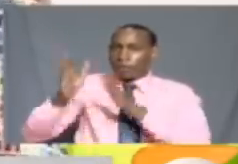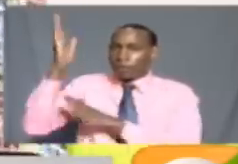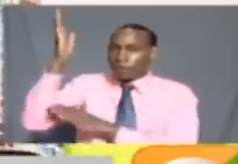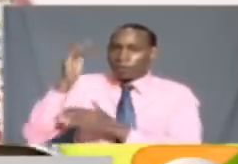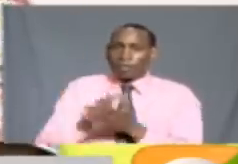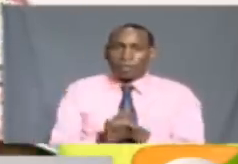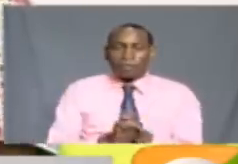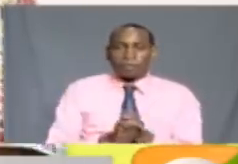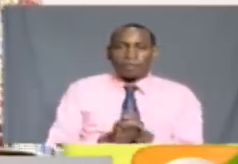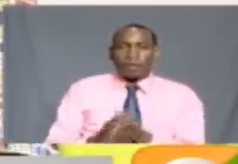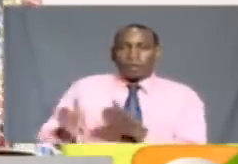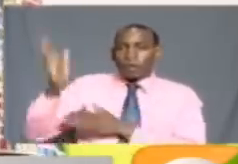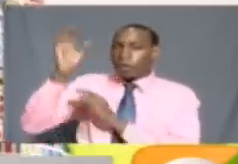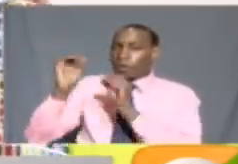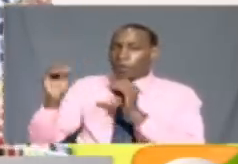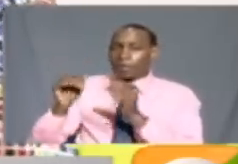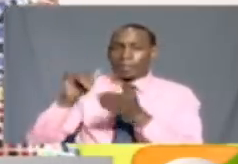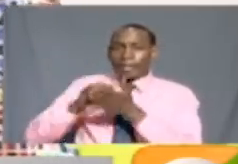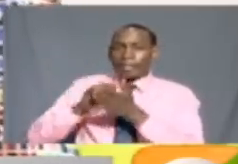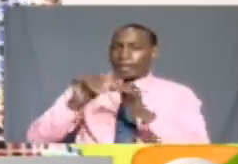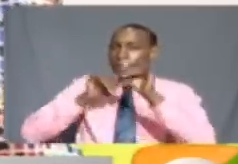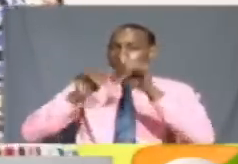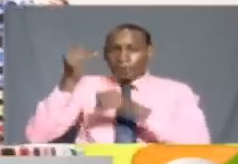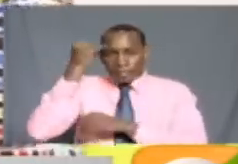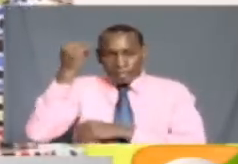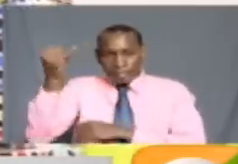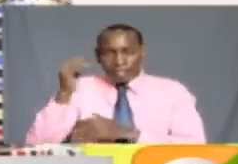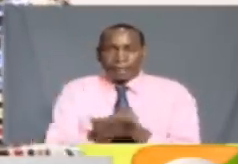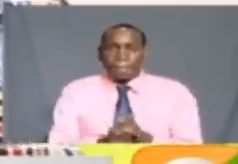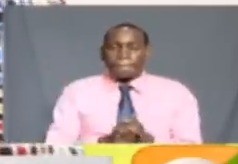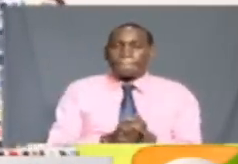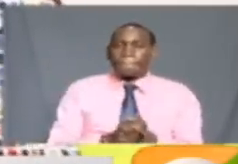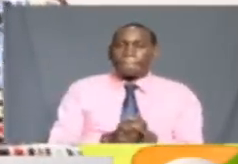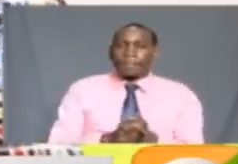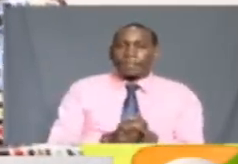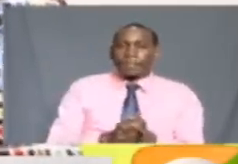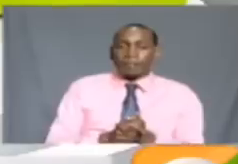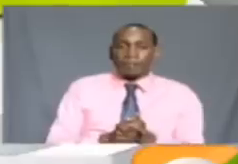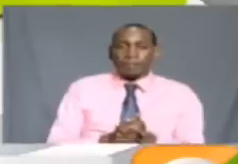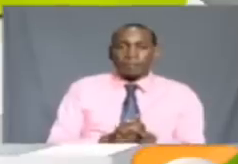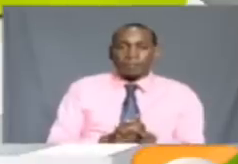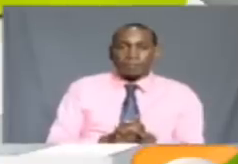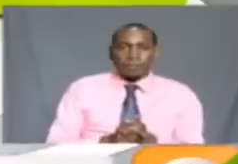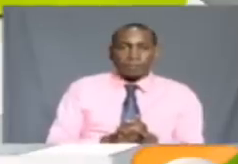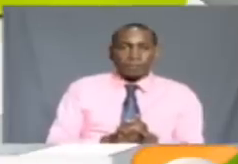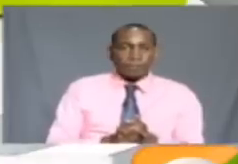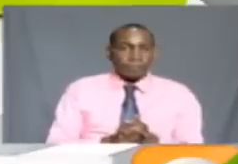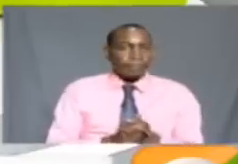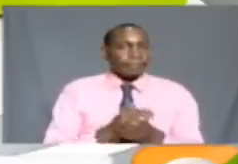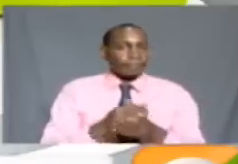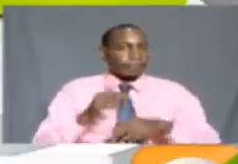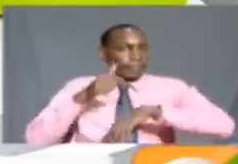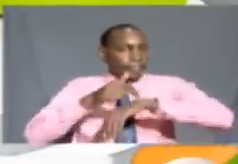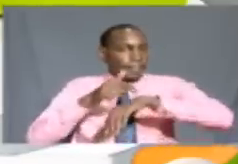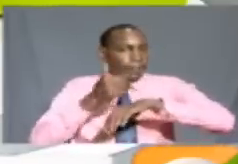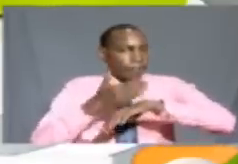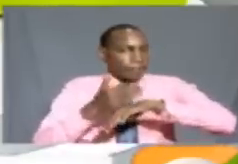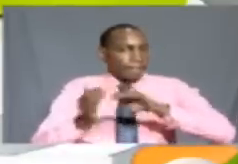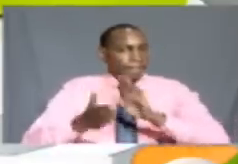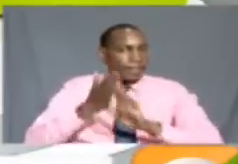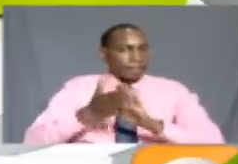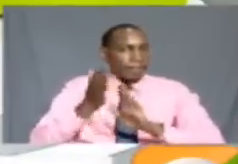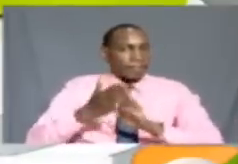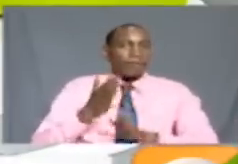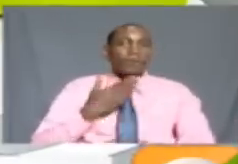isn't is a foreign idea, and I think I'll share that more when we talk about the comprehensive sexuality education, because that's where we are seeing the issue. And we're actually running out of time, so really quickly, I want to